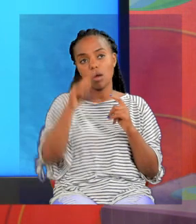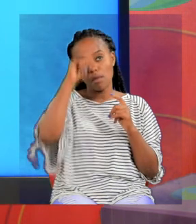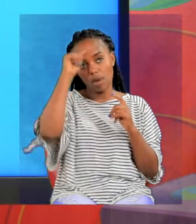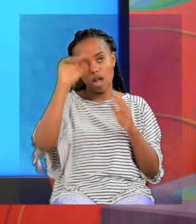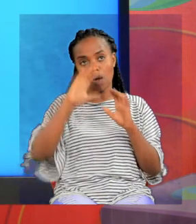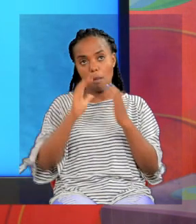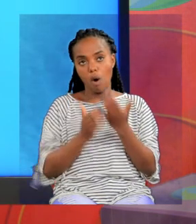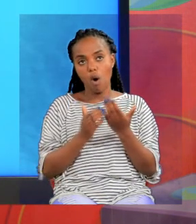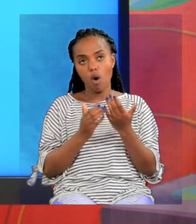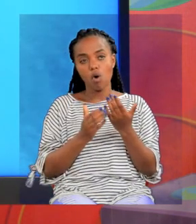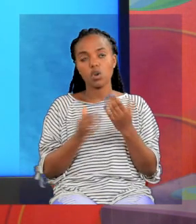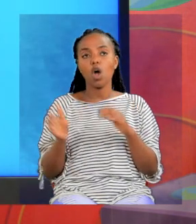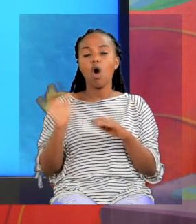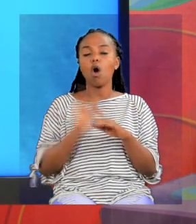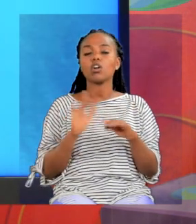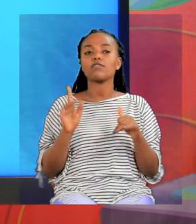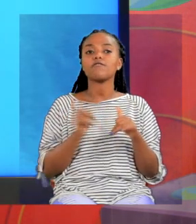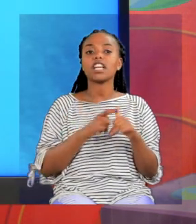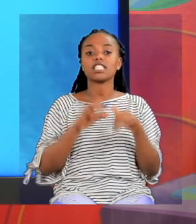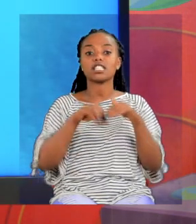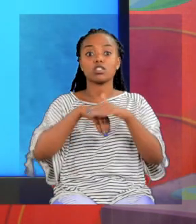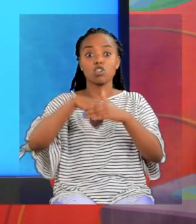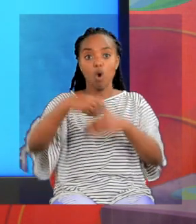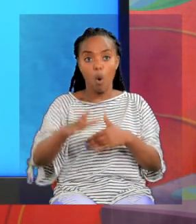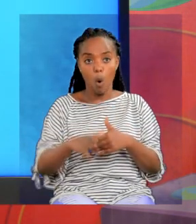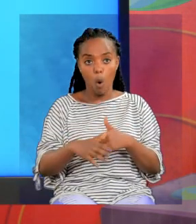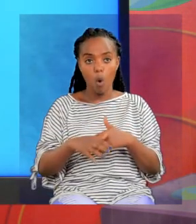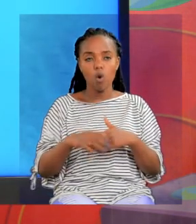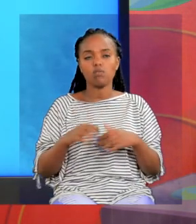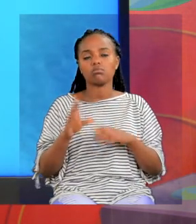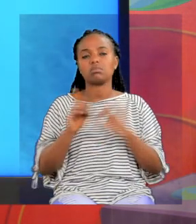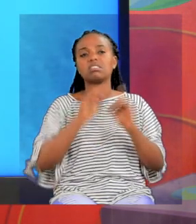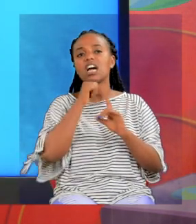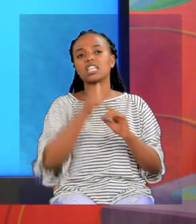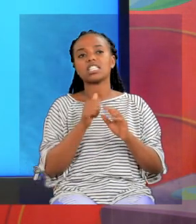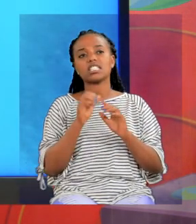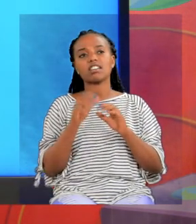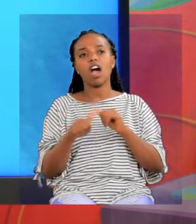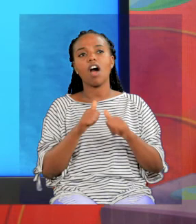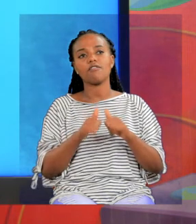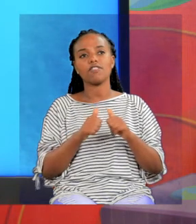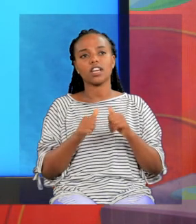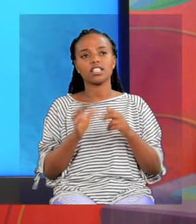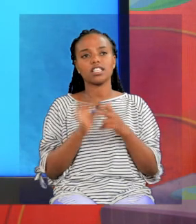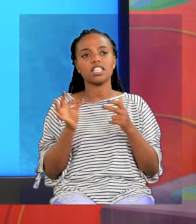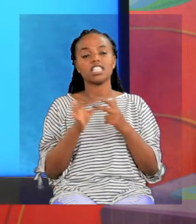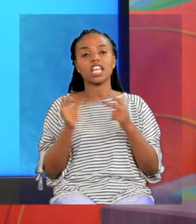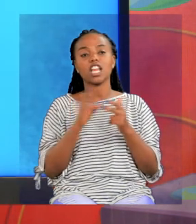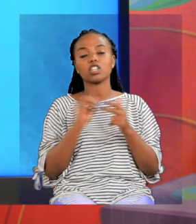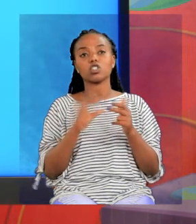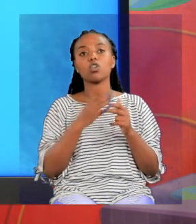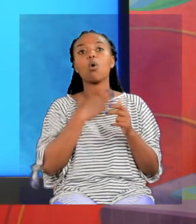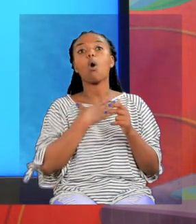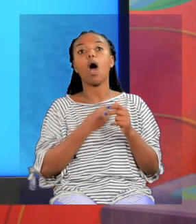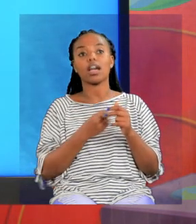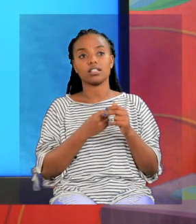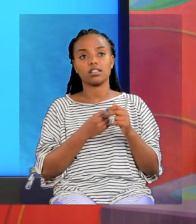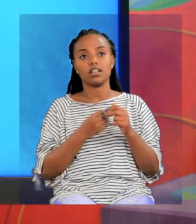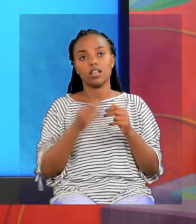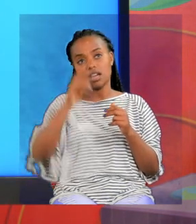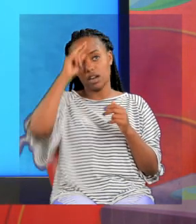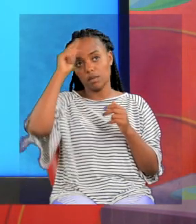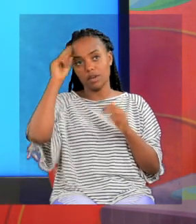on the first draw doesn't affect the selection of white ball on second draw, since the ball is